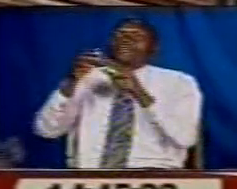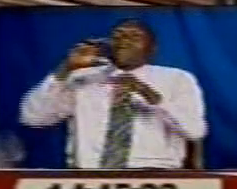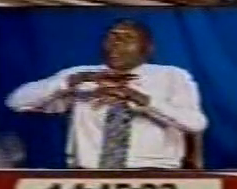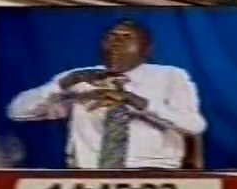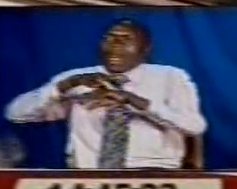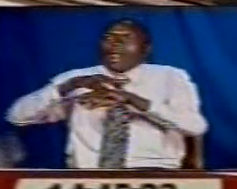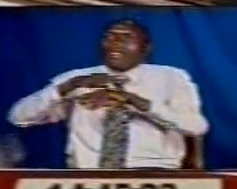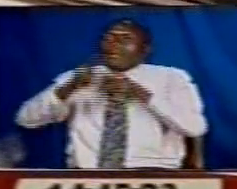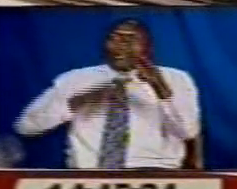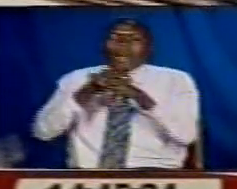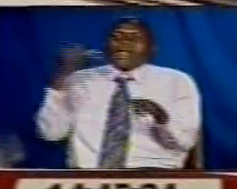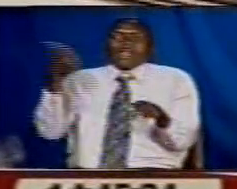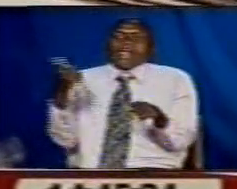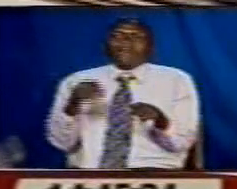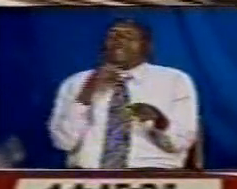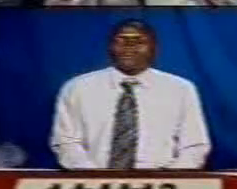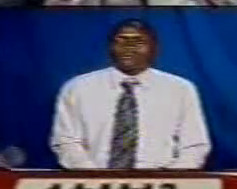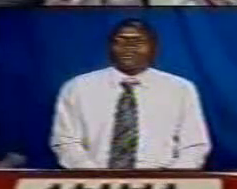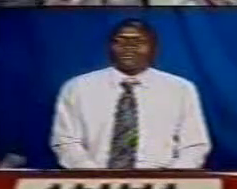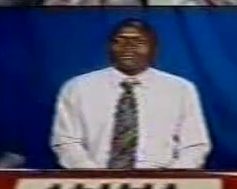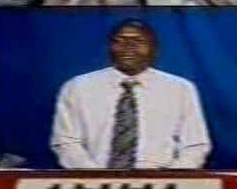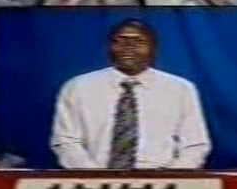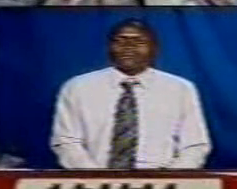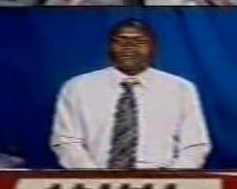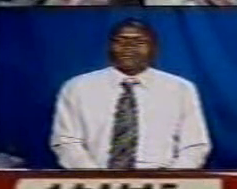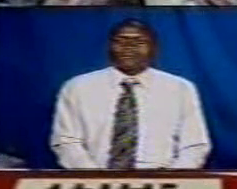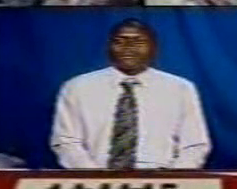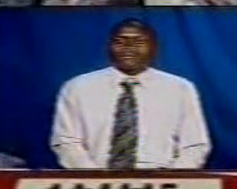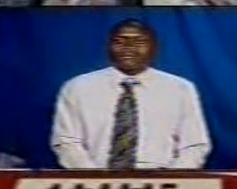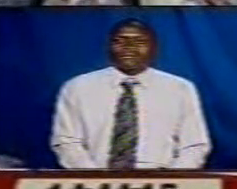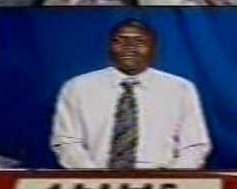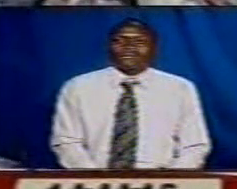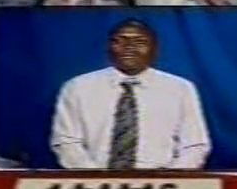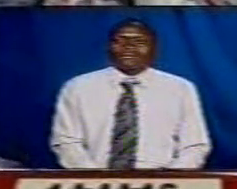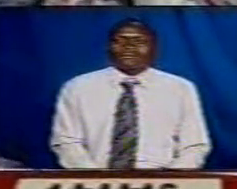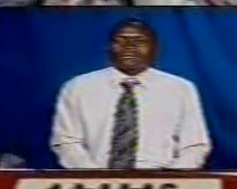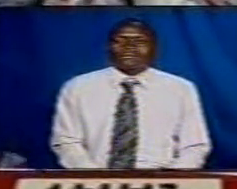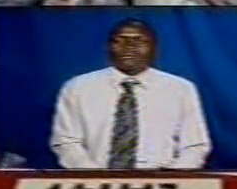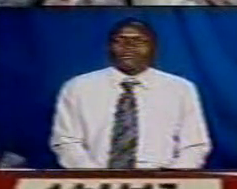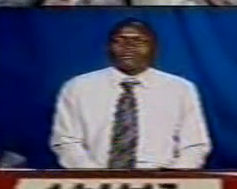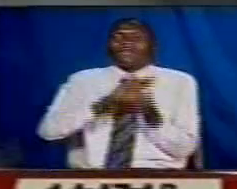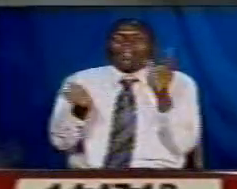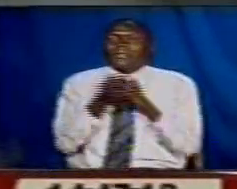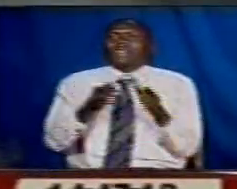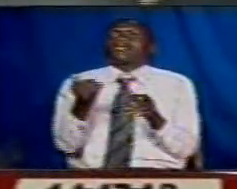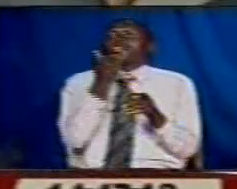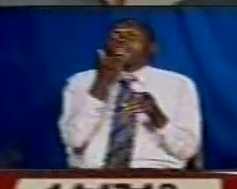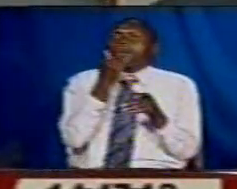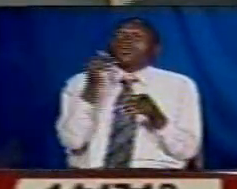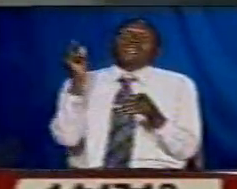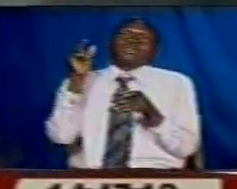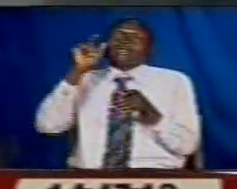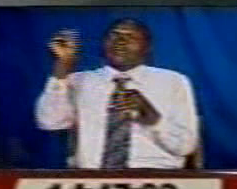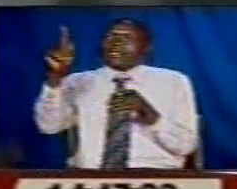never imitated women, Mr. Speaker. To others, this was much ado about nothing. Stars are meant for